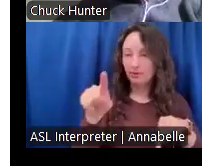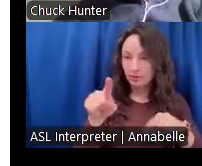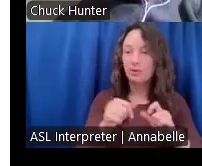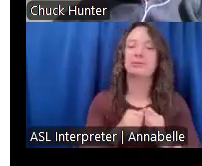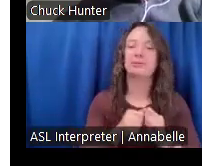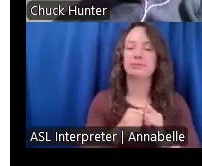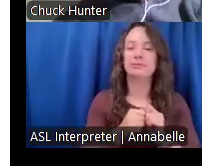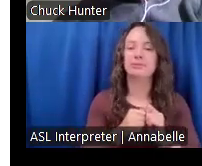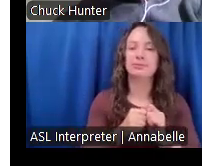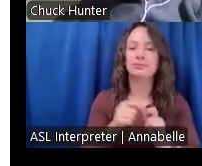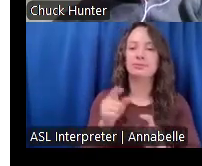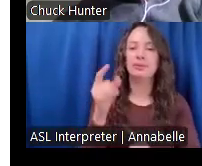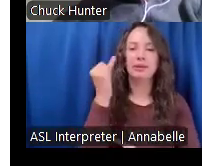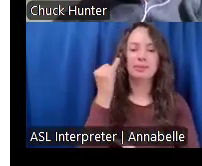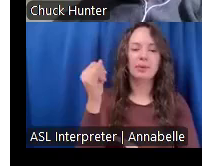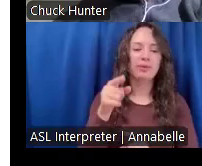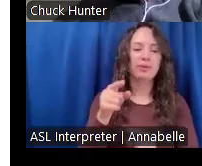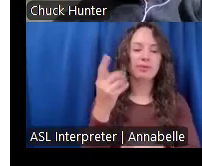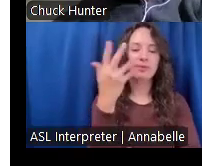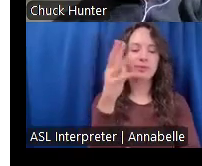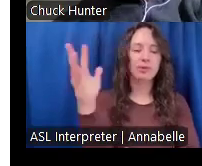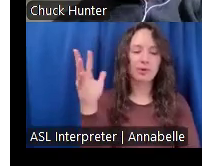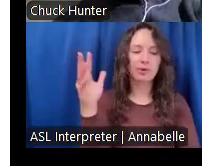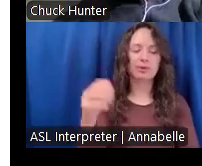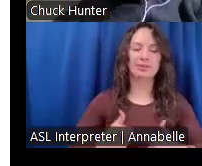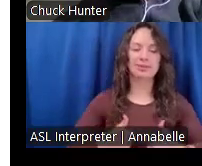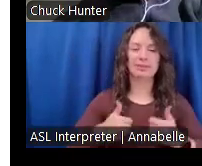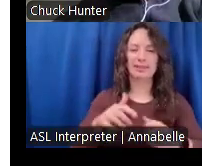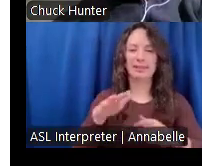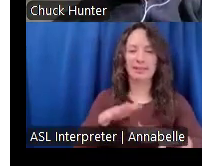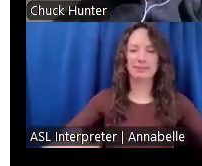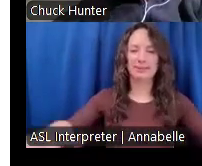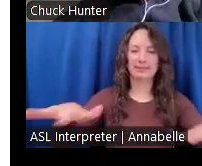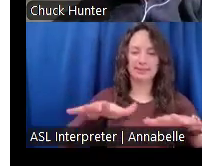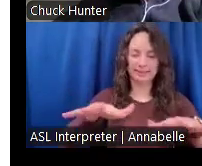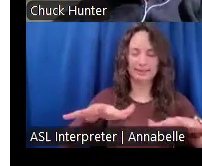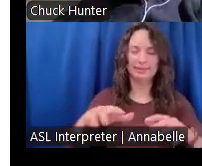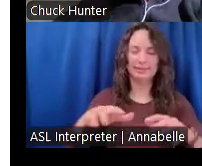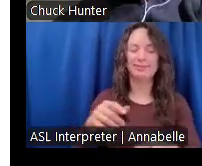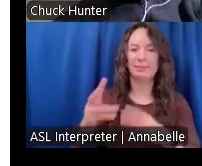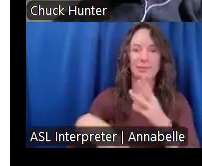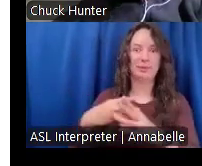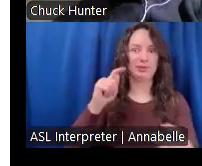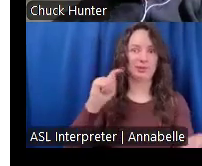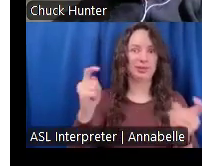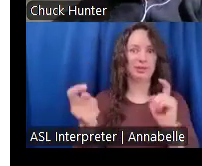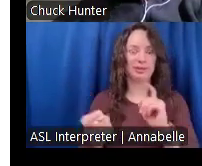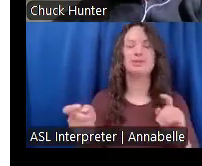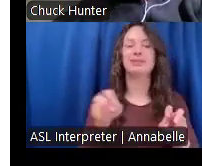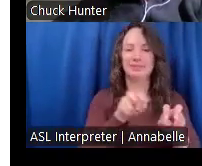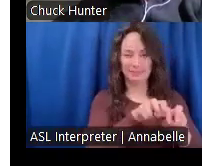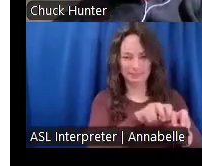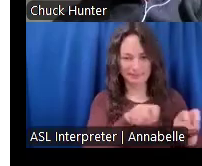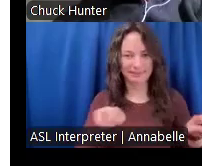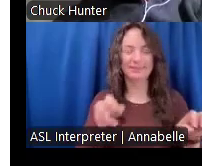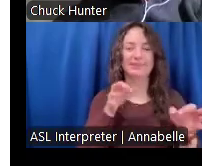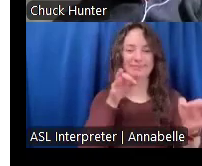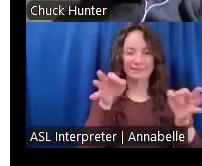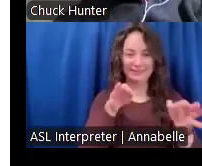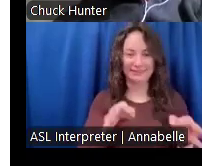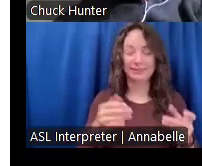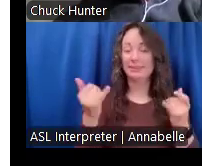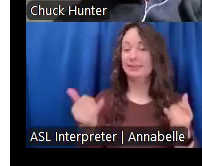habitat in a changing world. It's a panel discussion series, but today we're specifically talking about